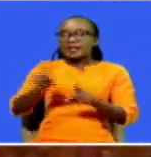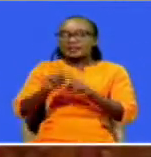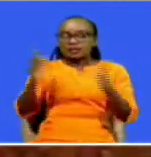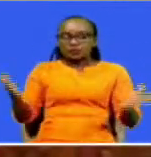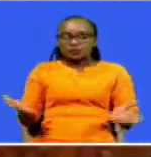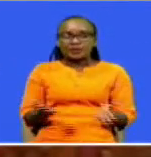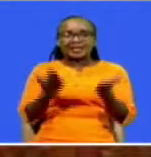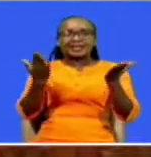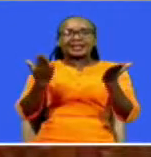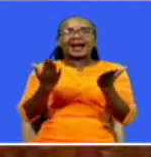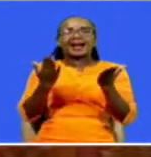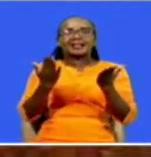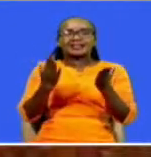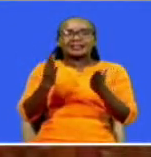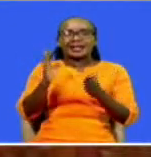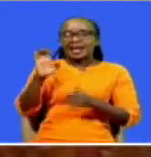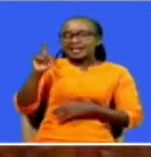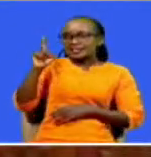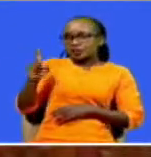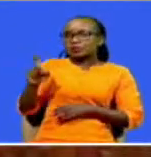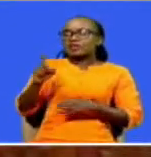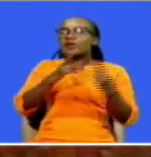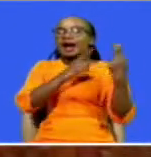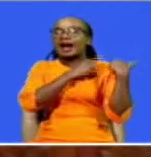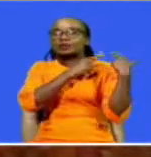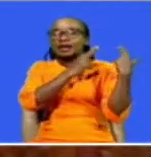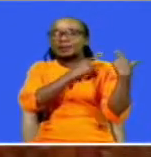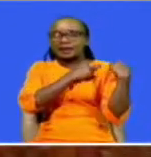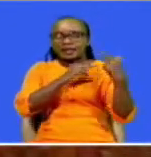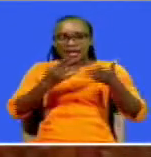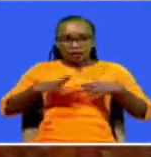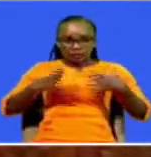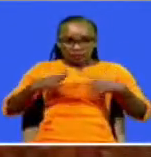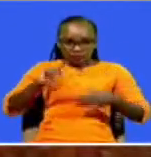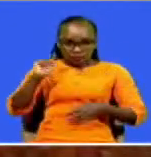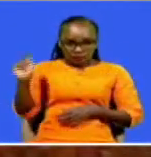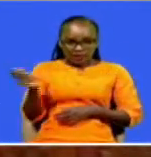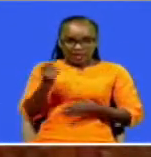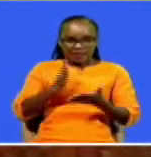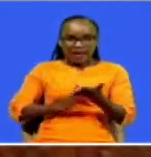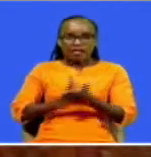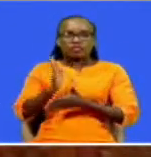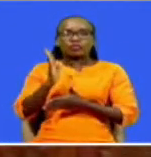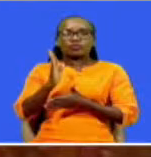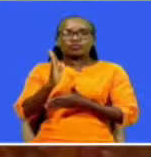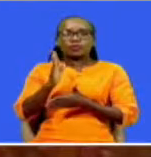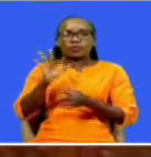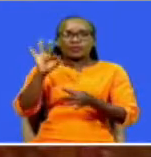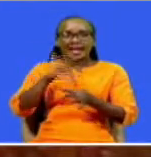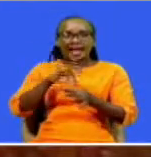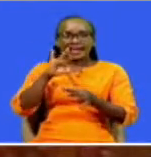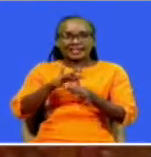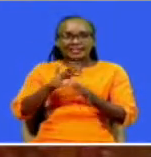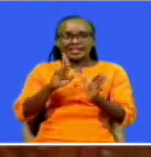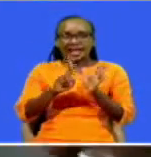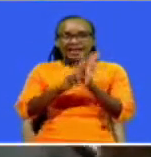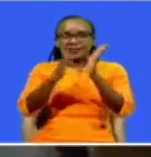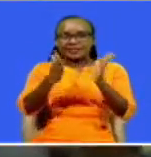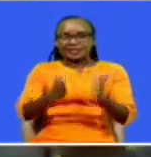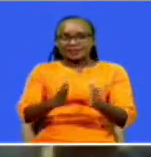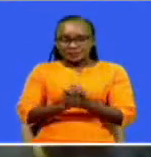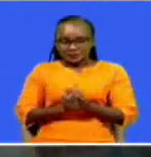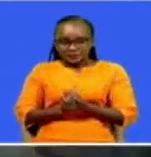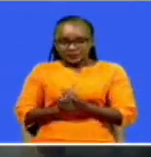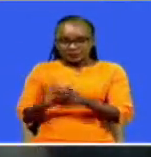enhance executive accountability to the people of Kenya through their elected representatives.